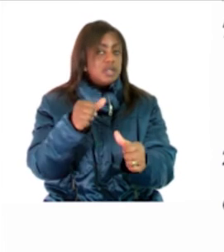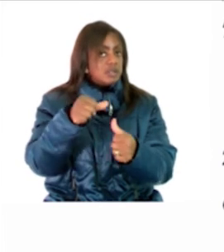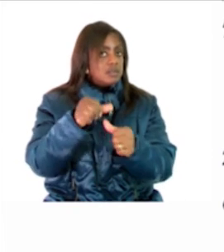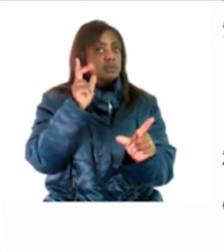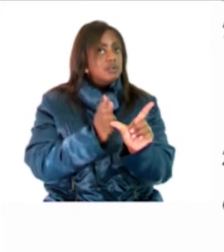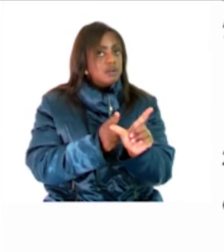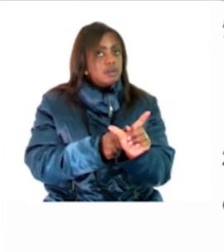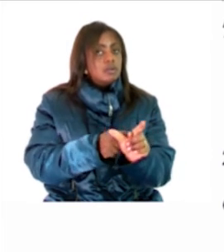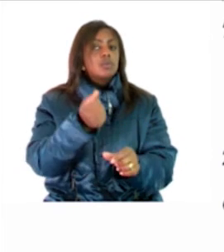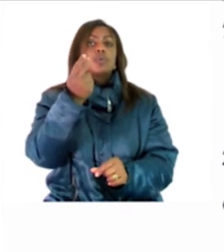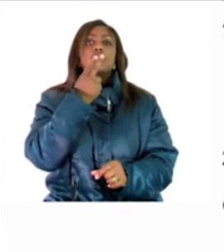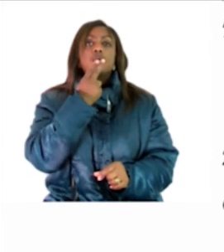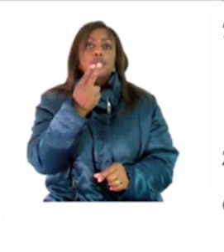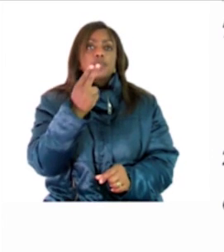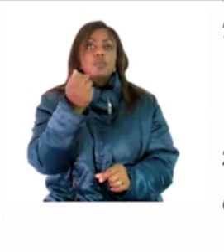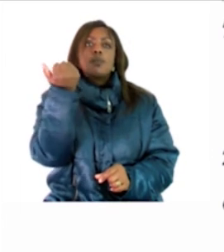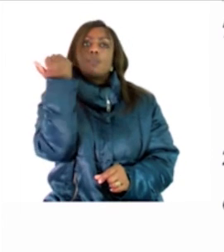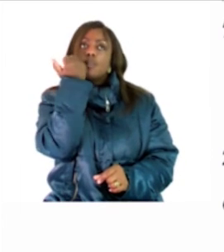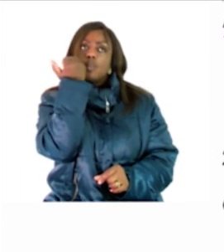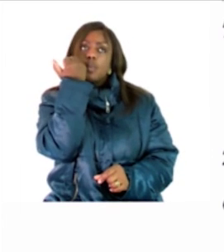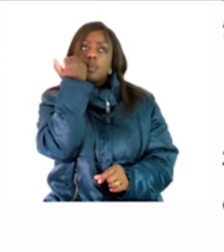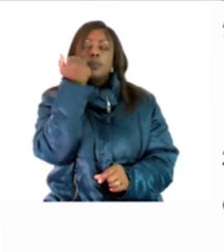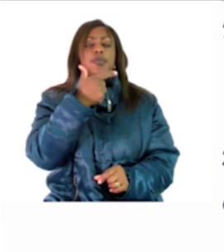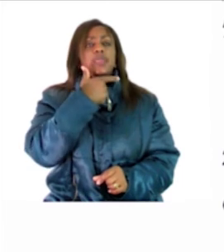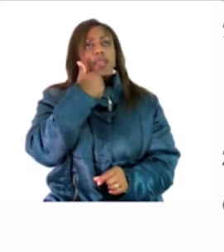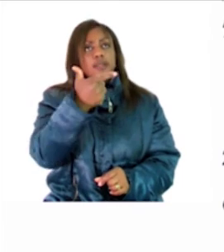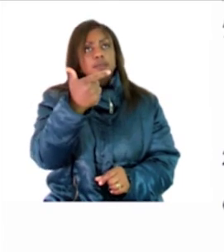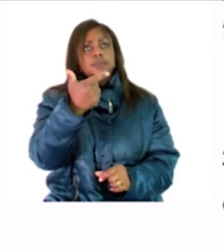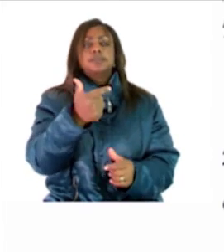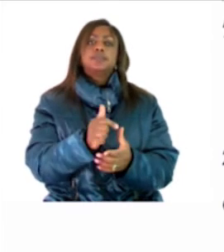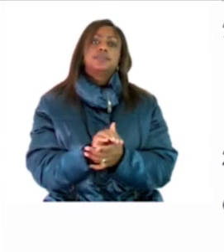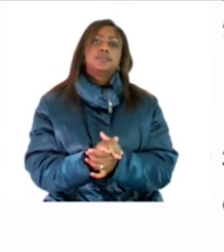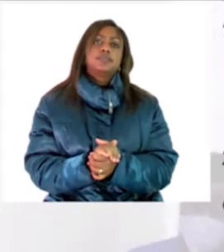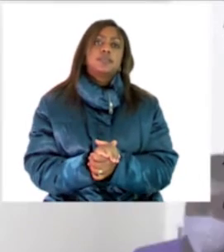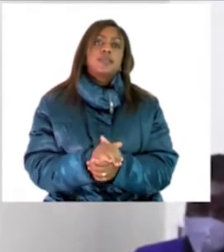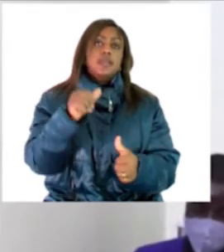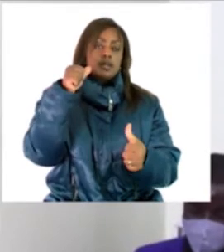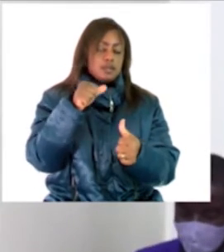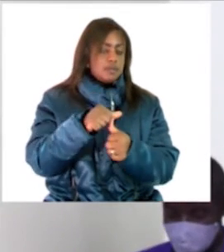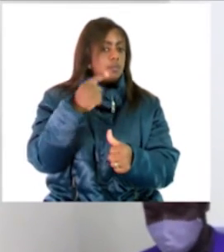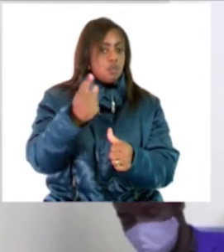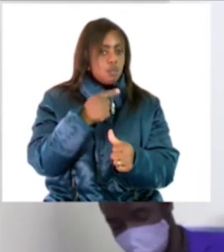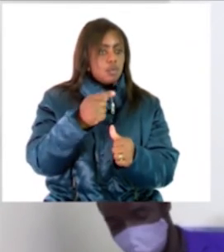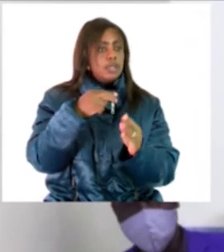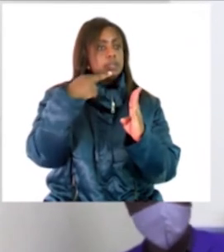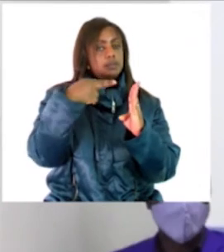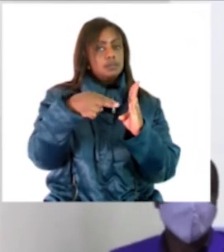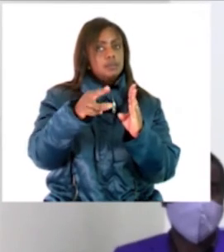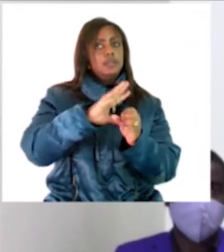people and those ones that are living with. We thank you. Let's not forget to sanitize our hands.